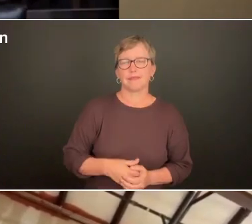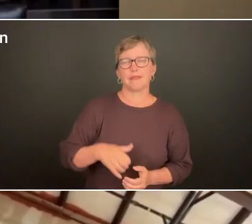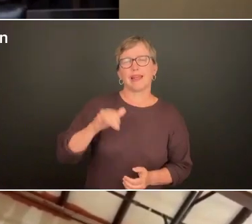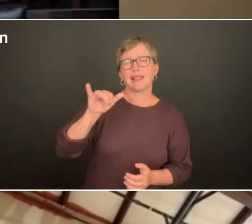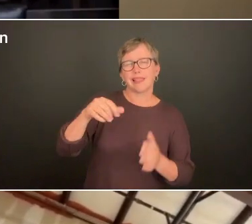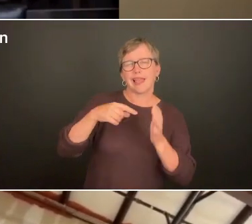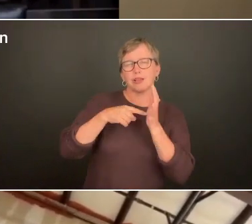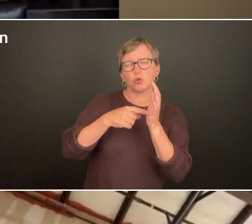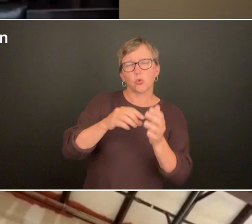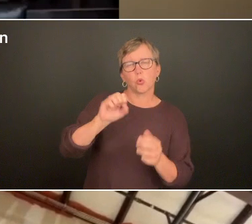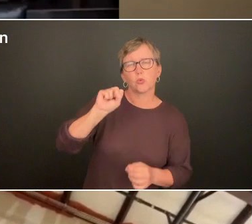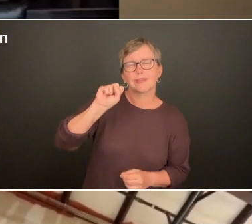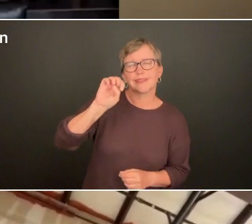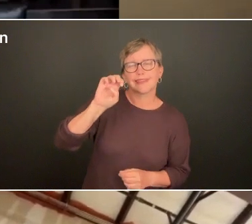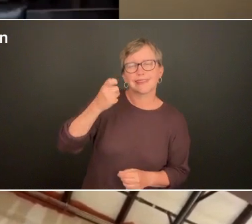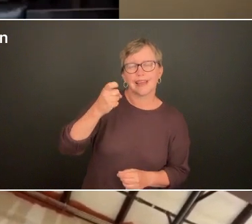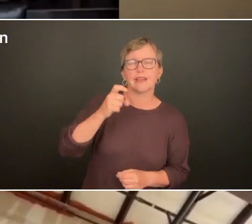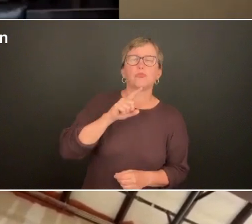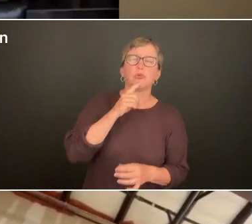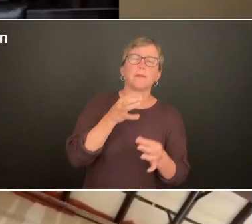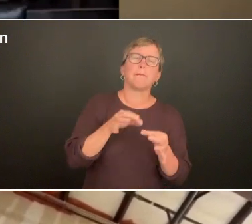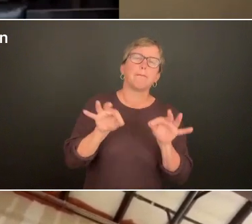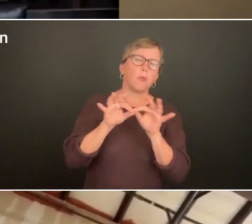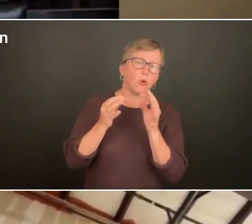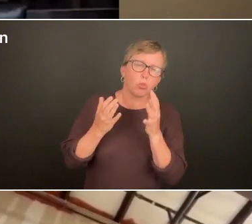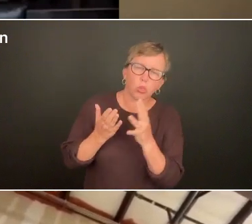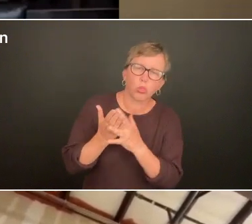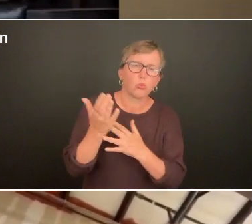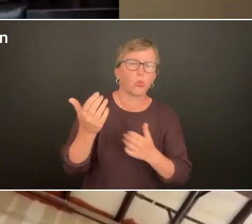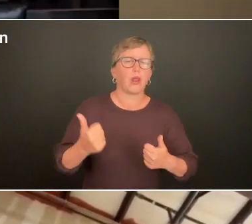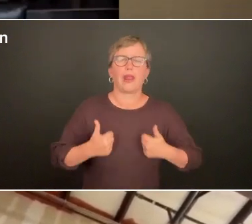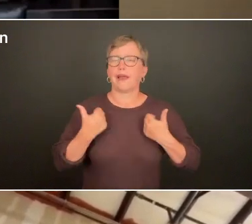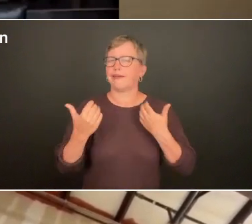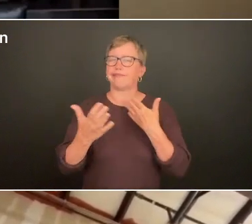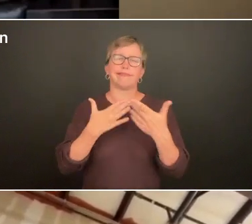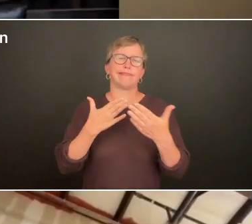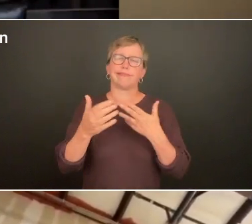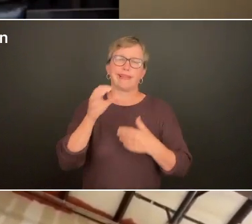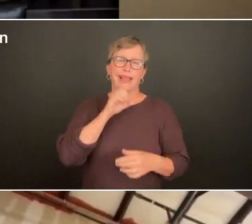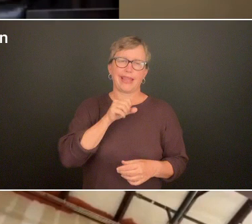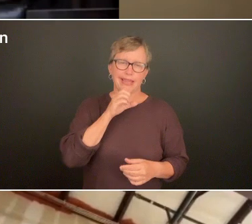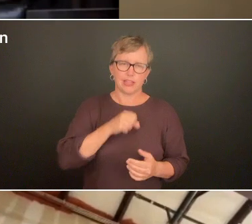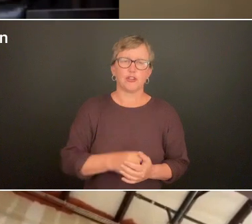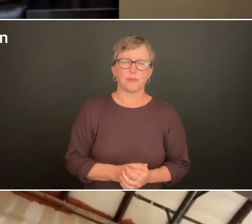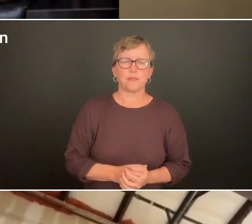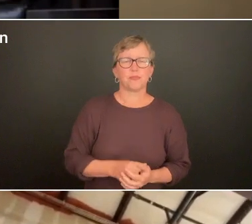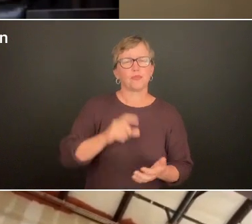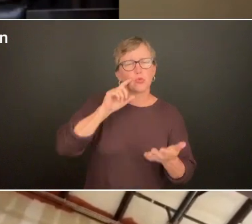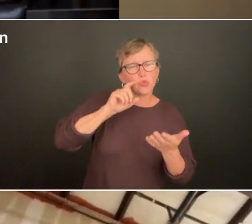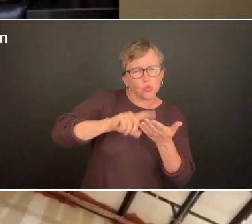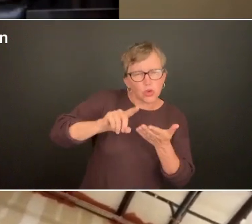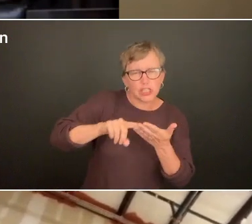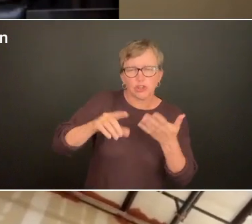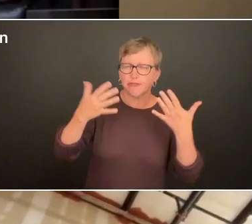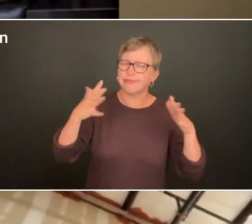that shows how important sex is for people throughout lifespan. I mean, it is. I mean, research does